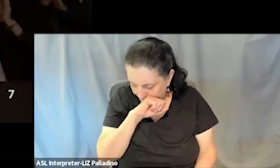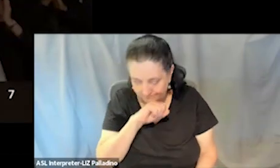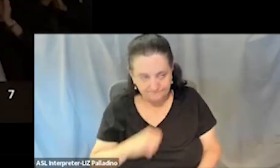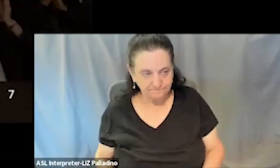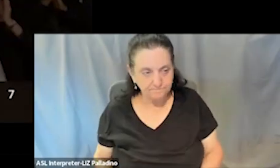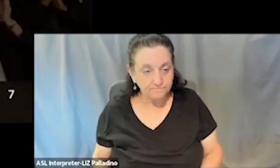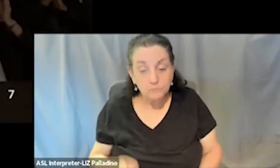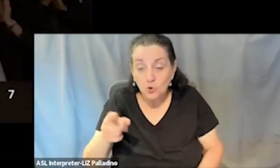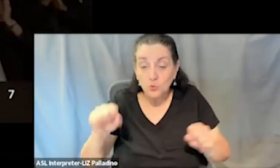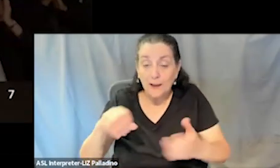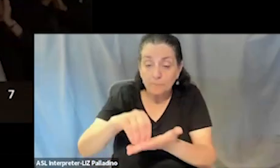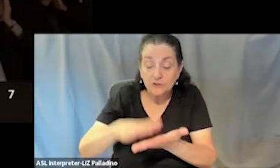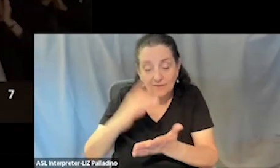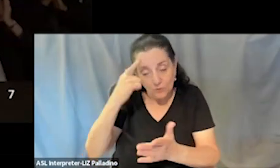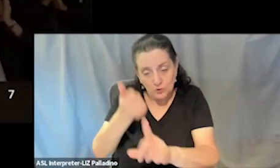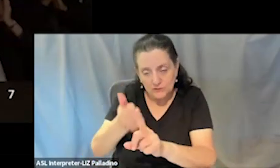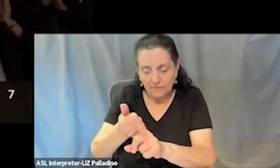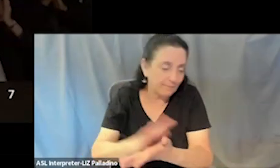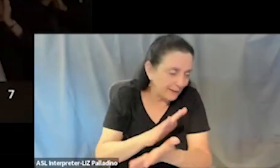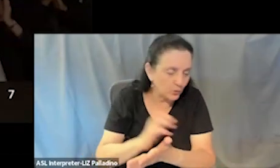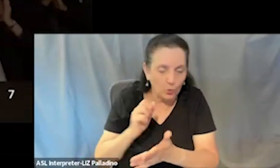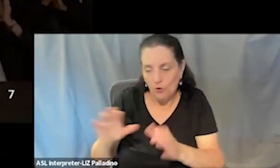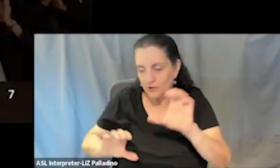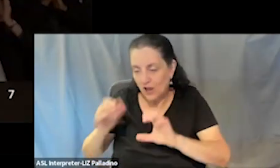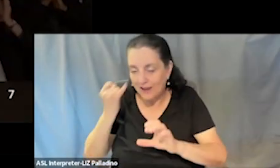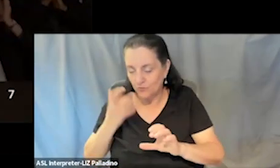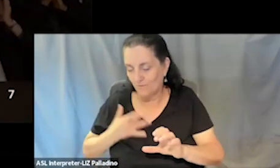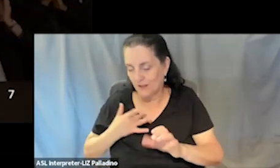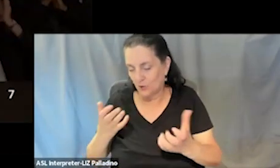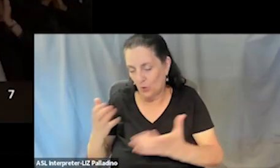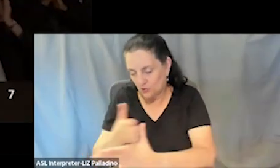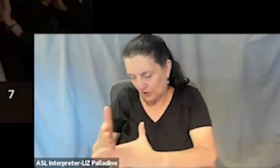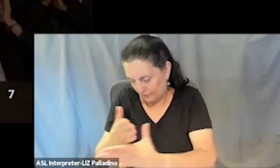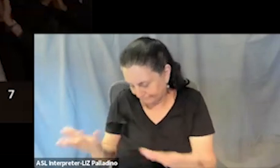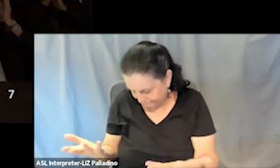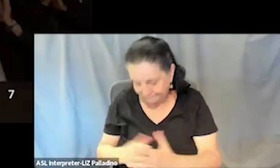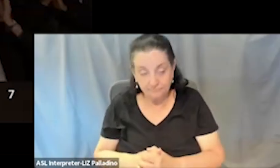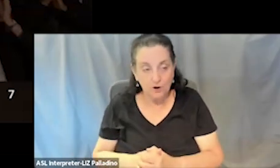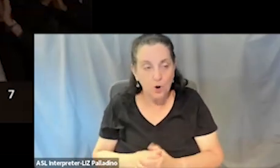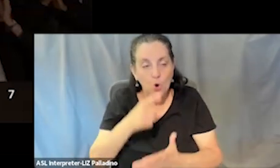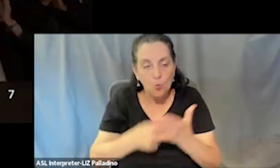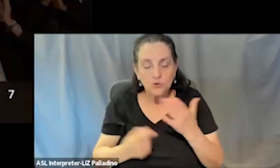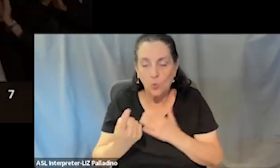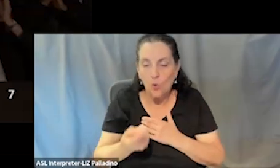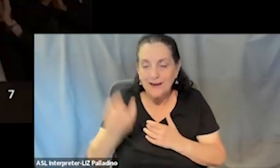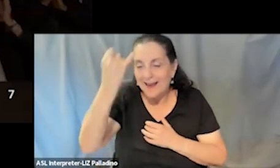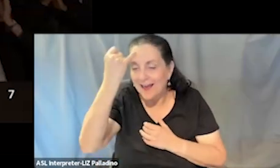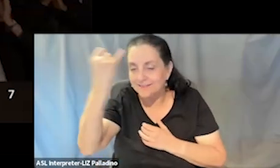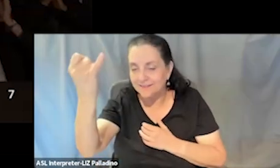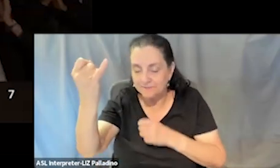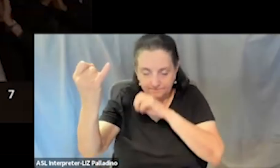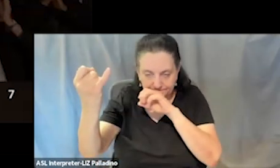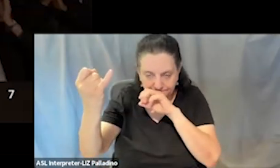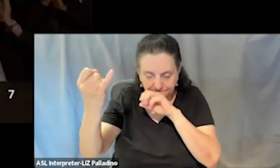You can write down for yourself on a piece of paper or in the chat if you feel like sharing. What is one idea,